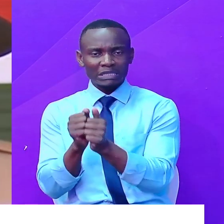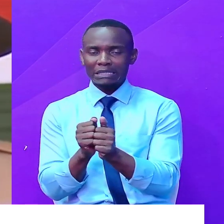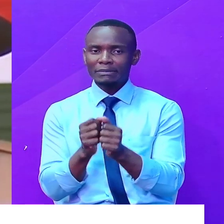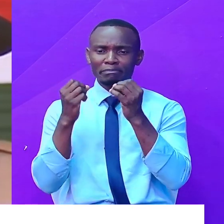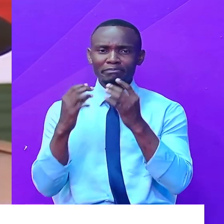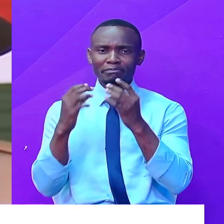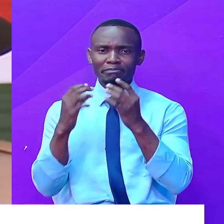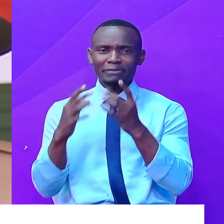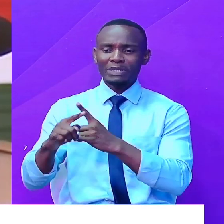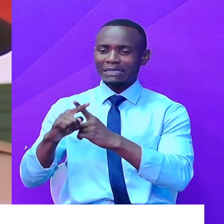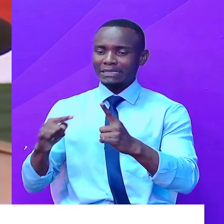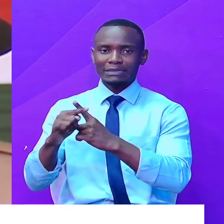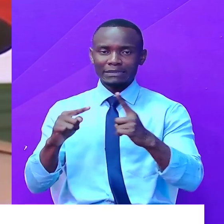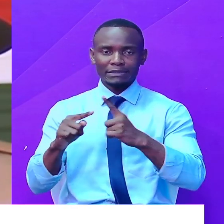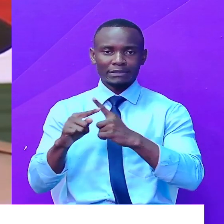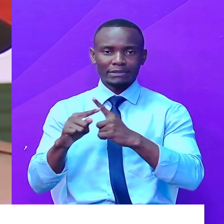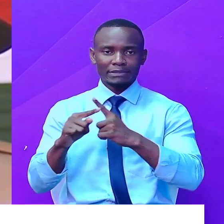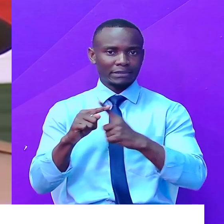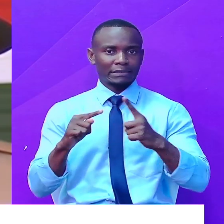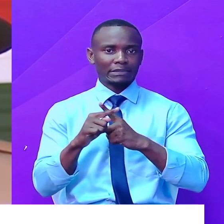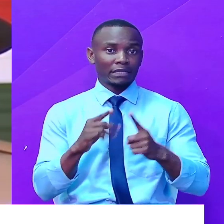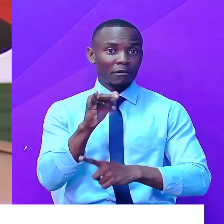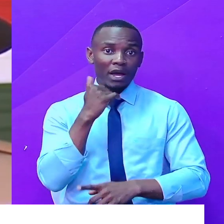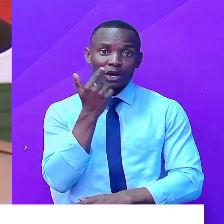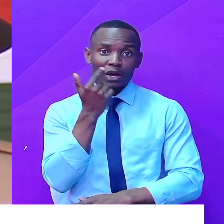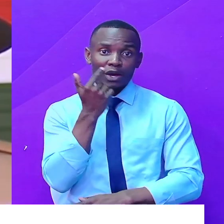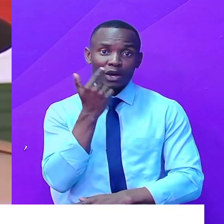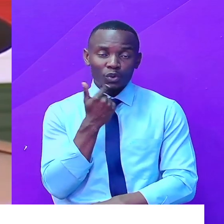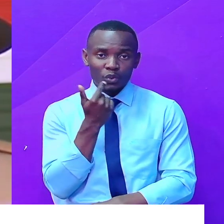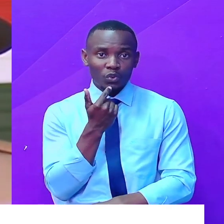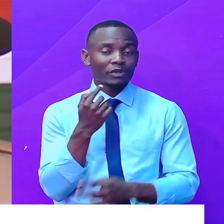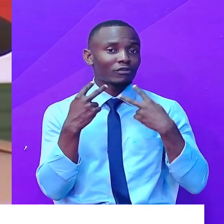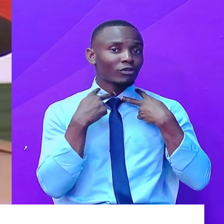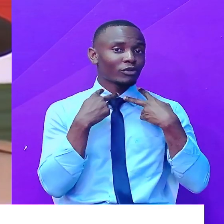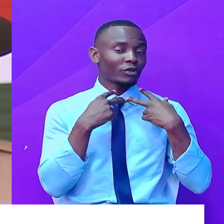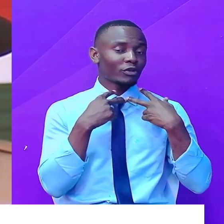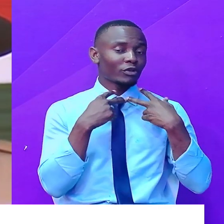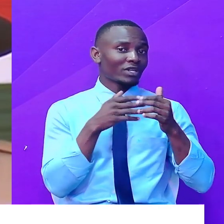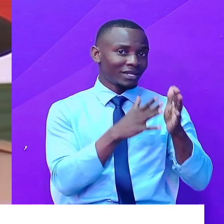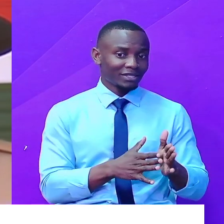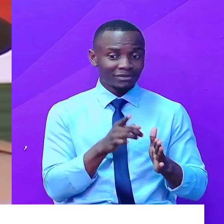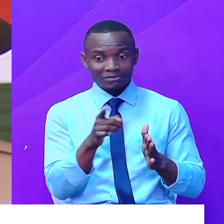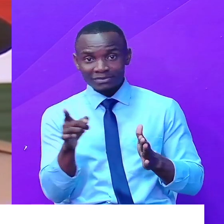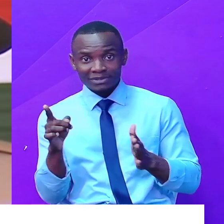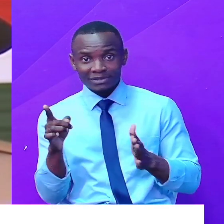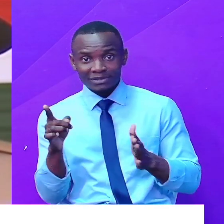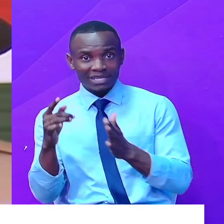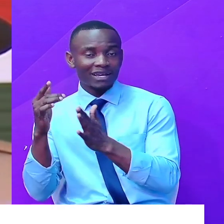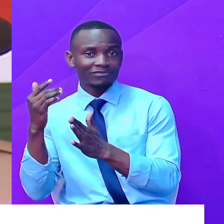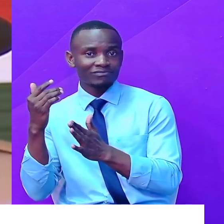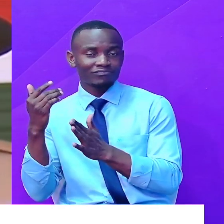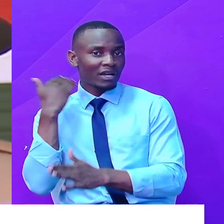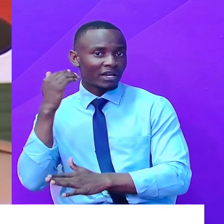the colonial power. Their only crime was to demand the payment of